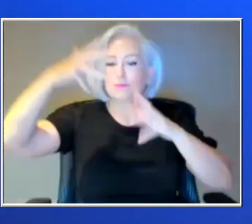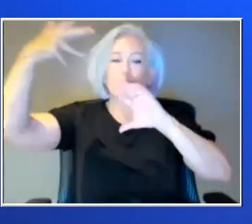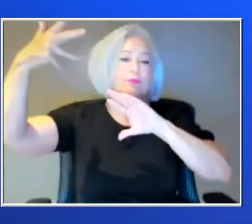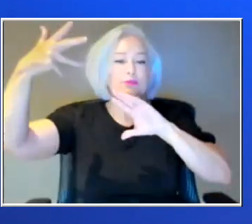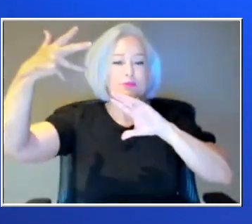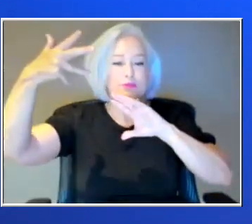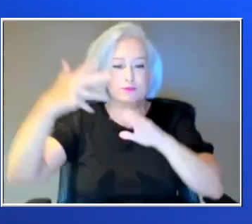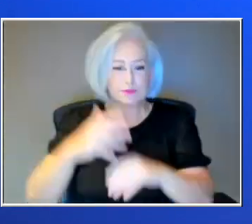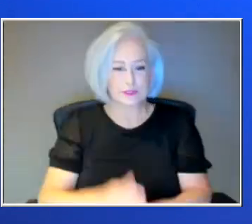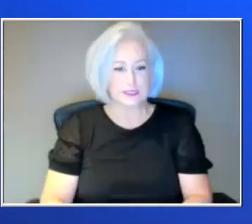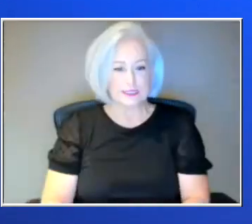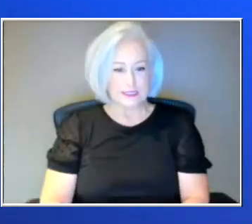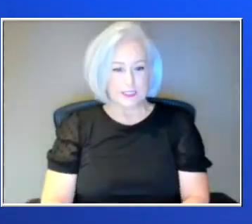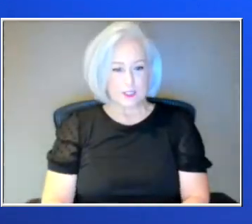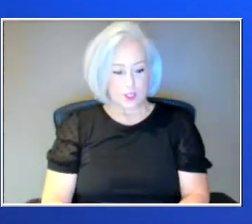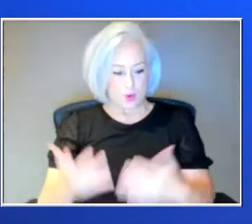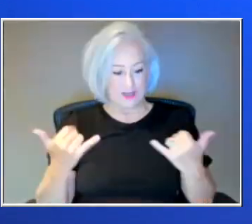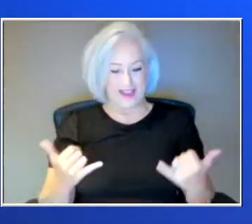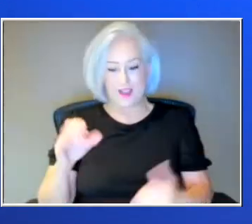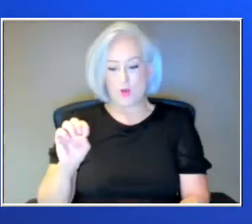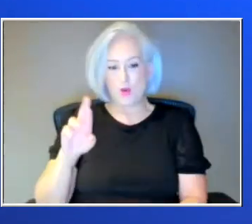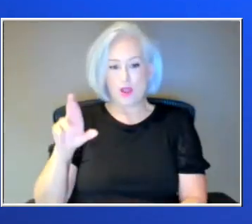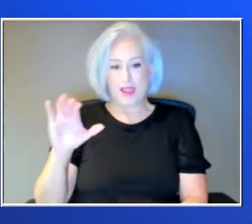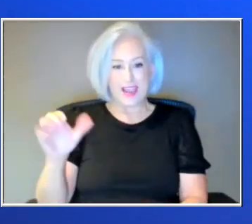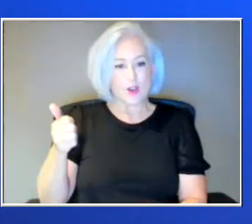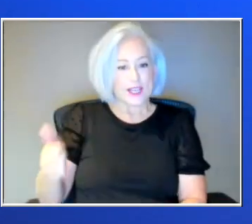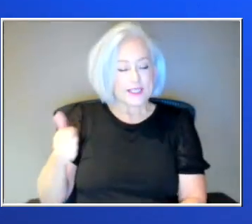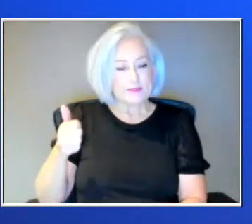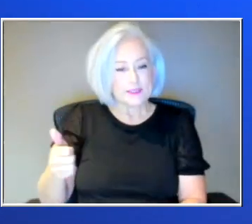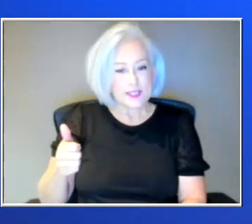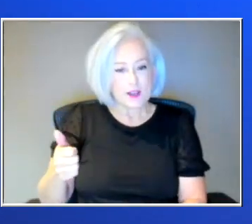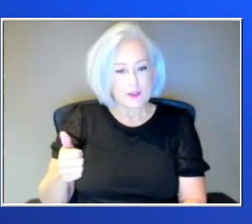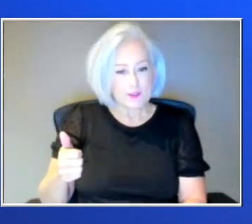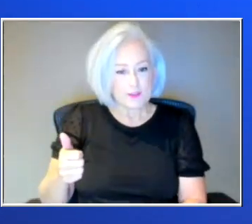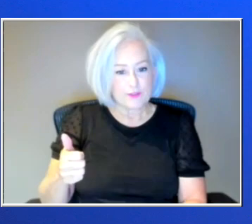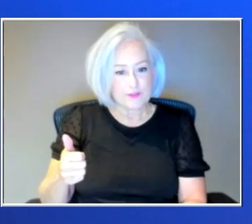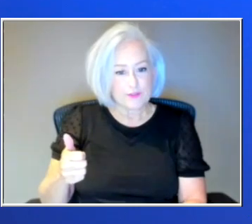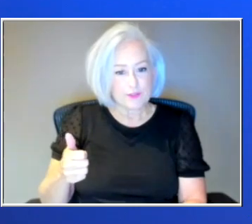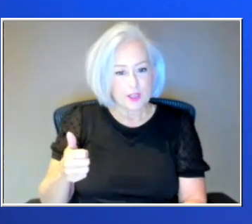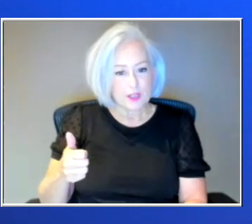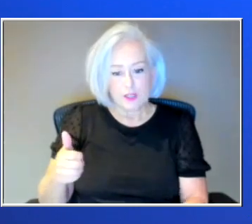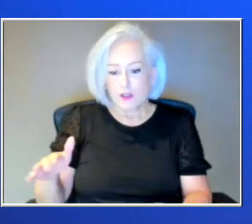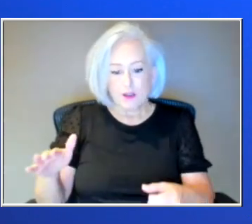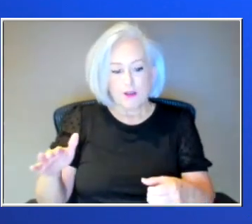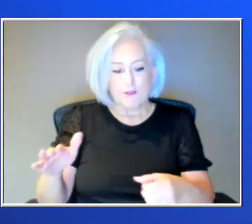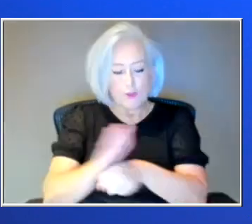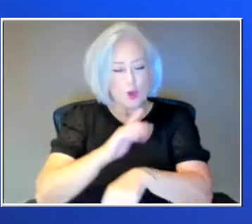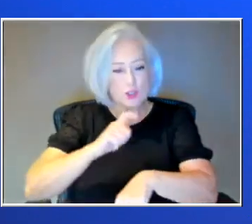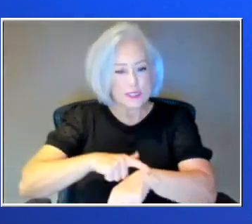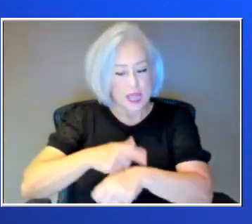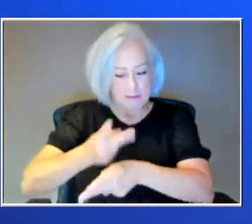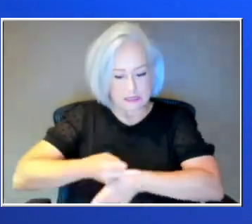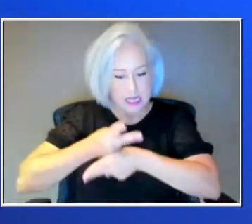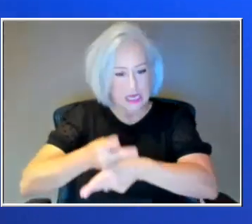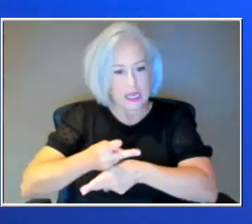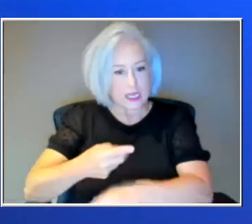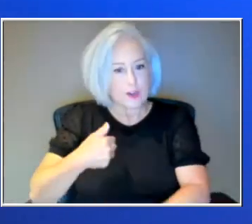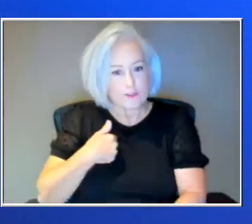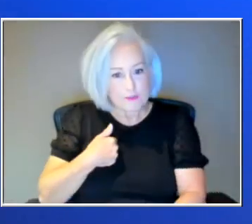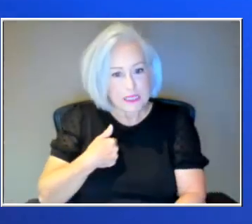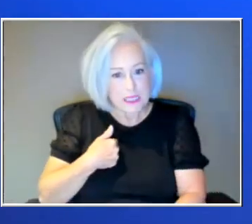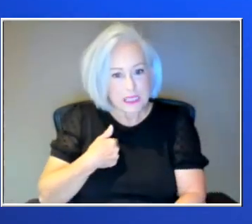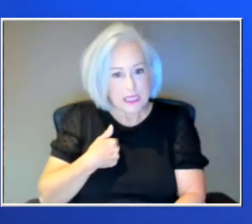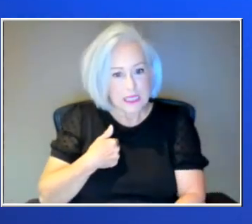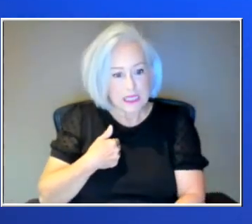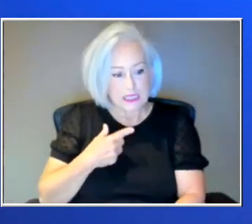to where he's now at that time he was being my full caretaker, which that was something that